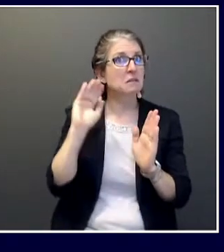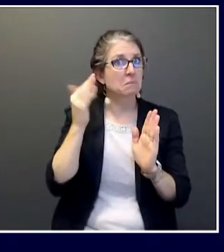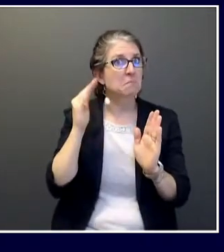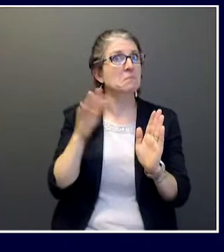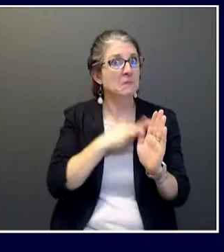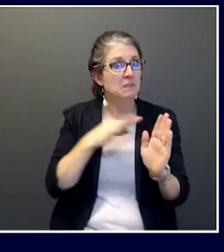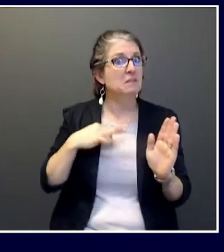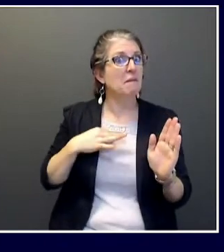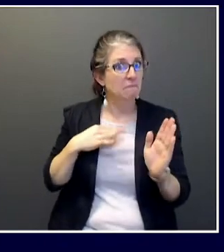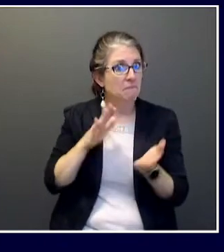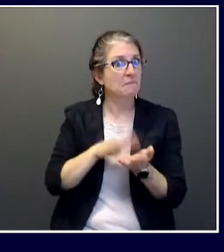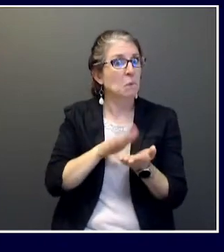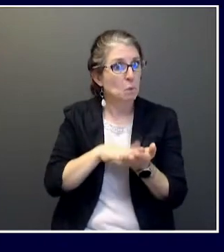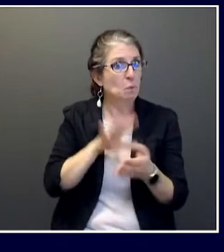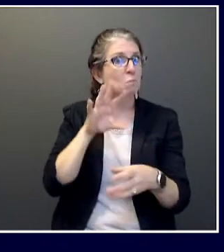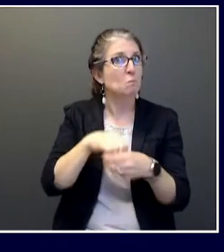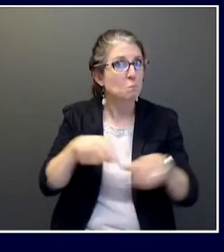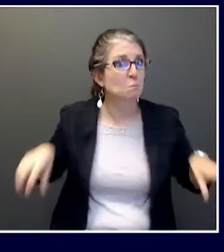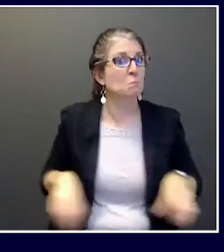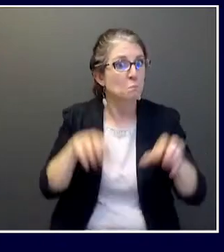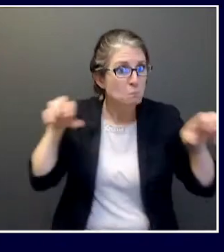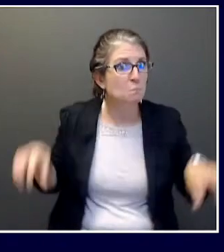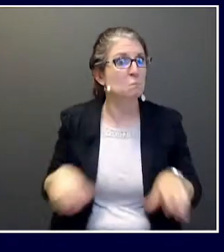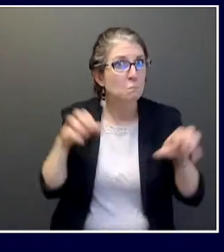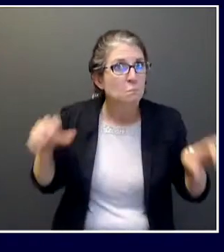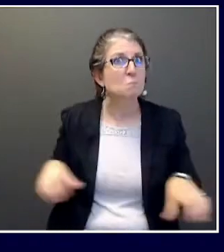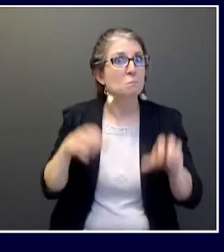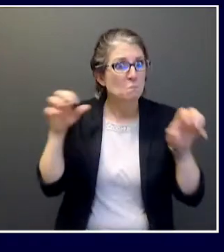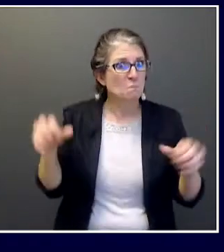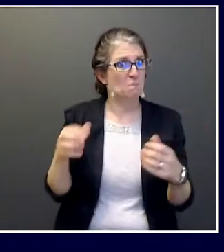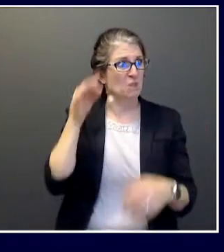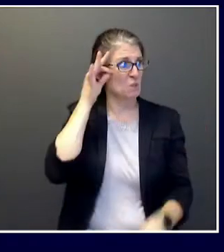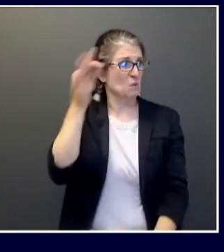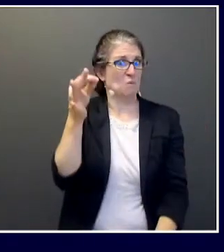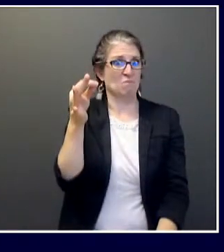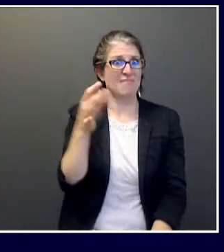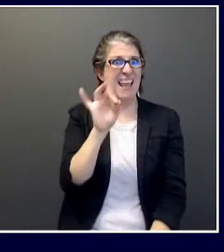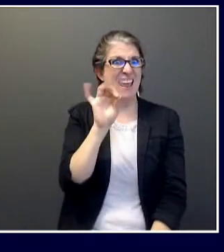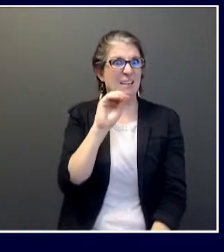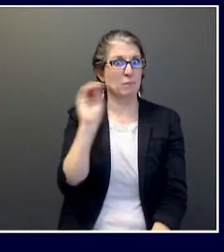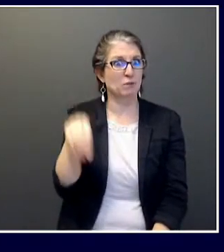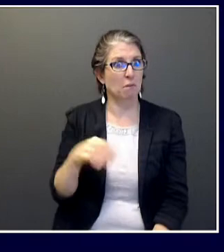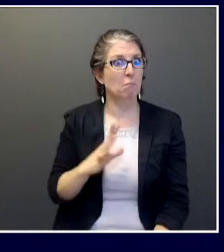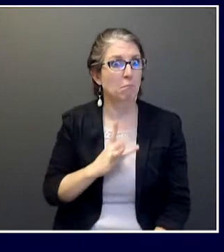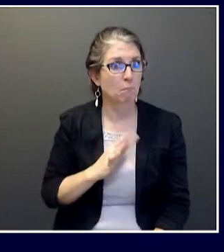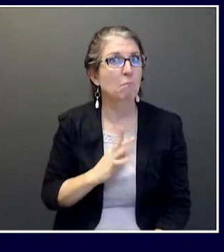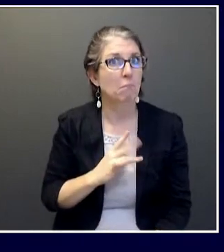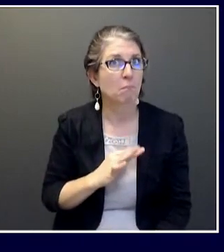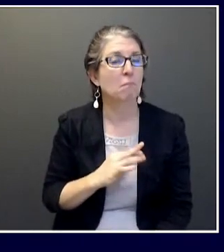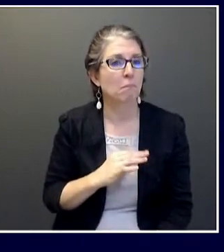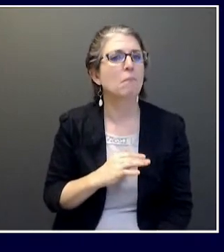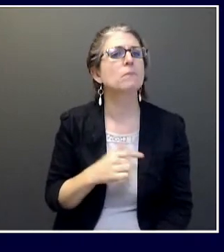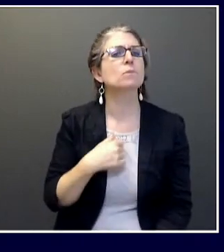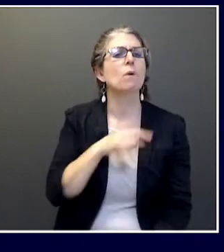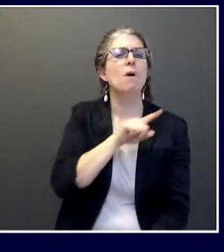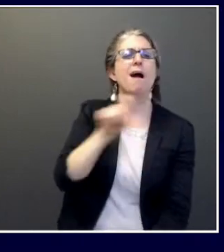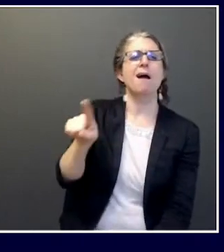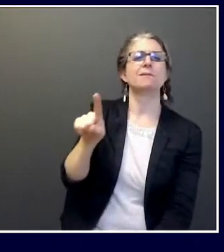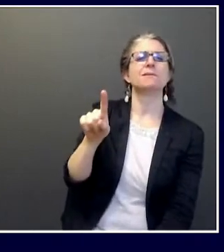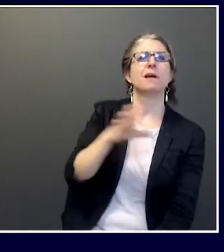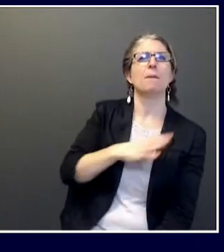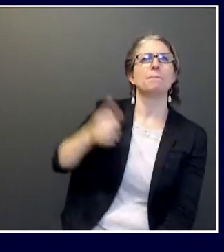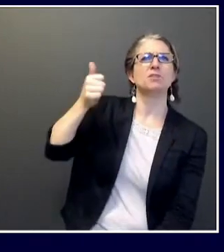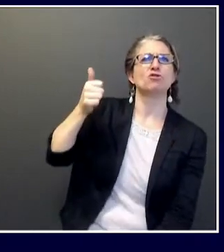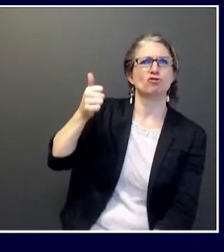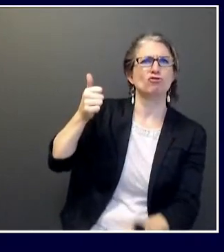and I guess this is probably more a question for the commissioner, but Dr. Shah, obviously would love to hear from you too. Your reaction to the progress there. I think it had been